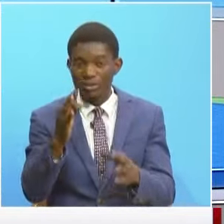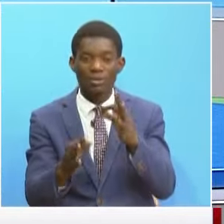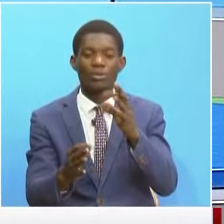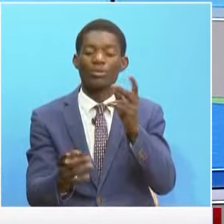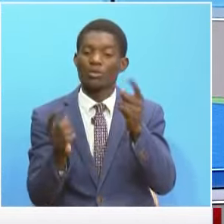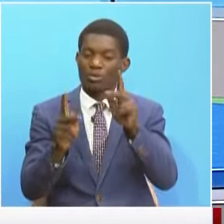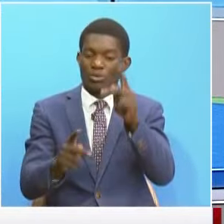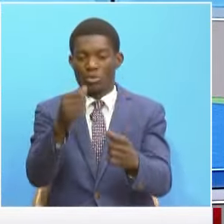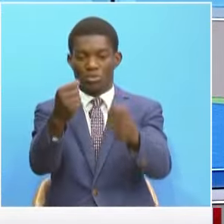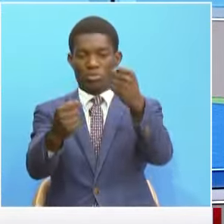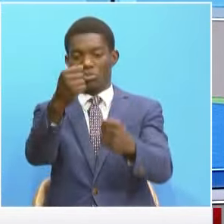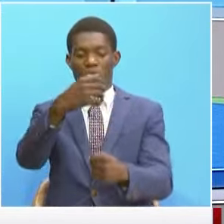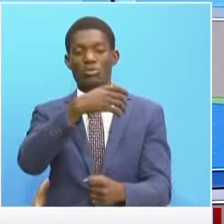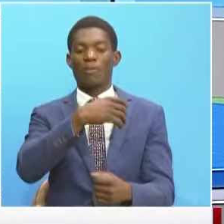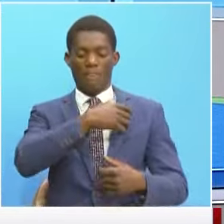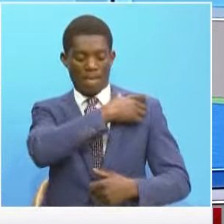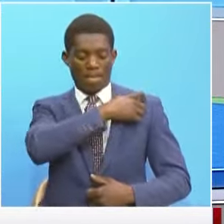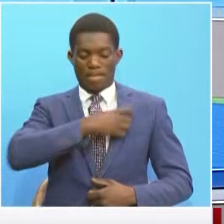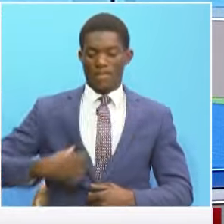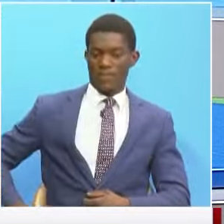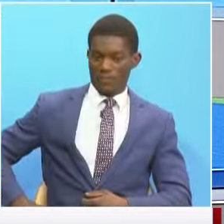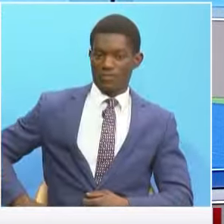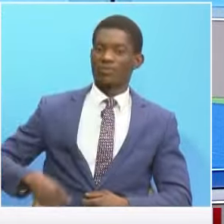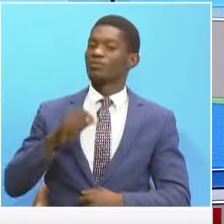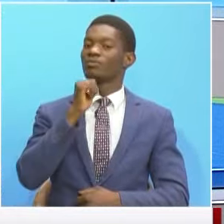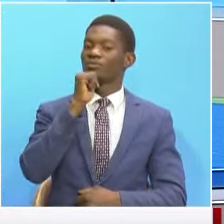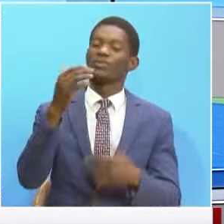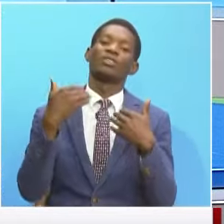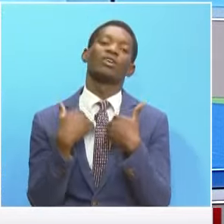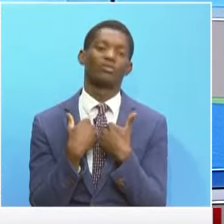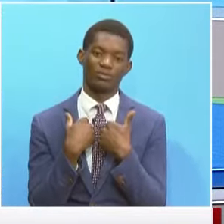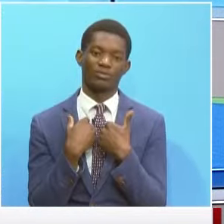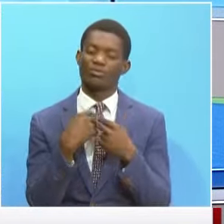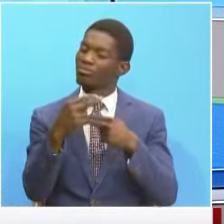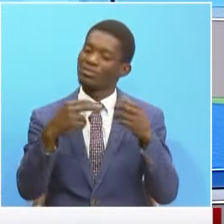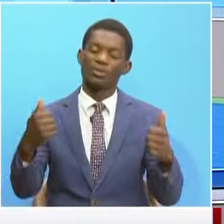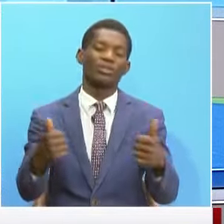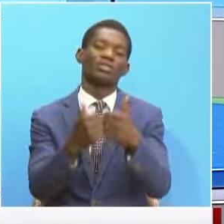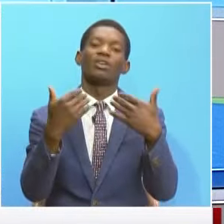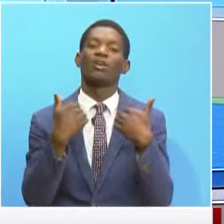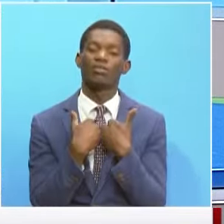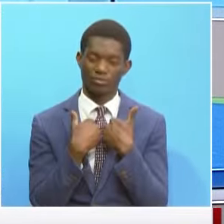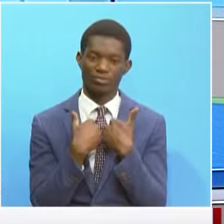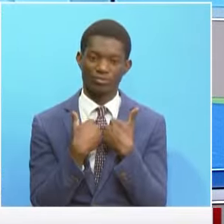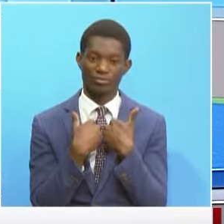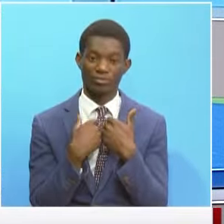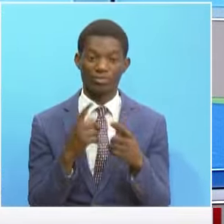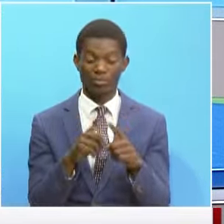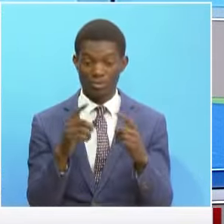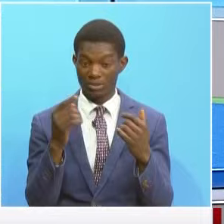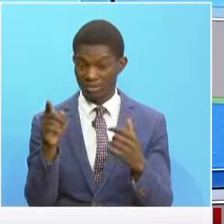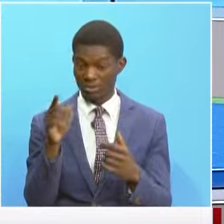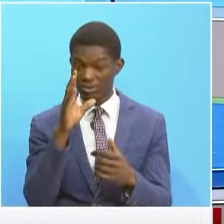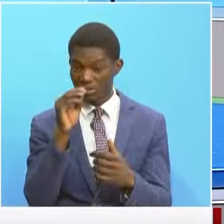by drivers and passengers. Mr. Mwemba, however, disclosed that there has been a reduction in the number of road